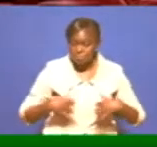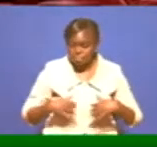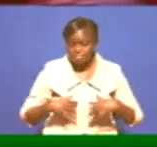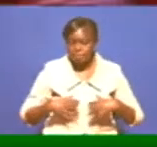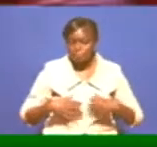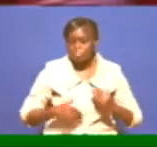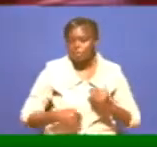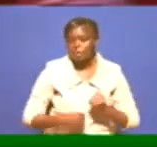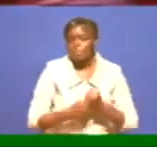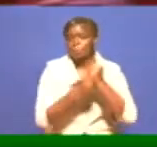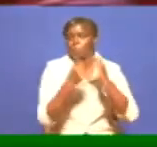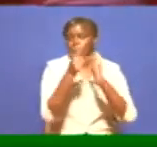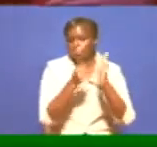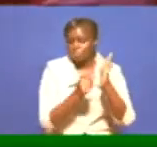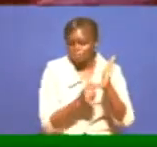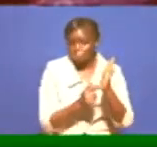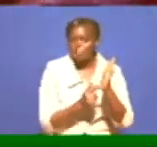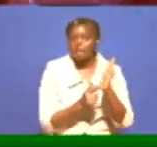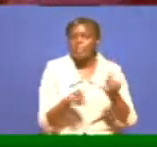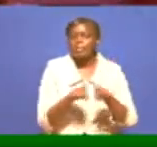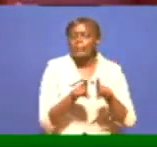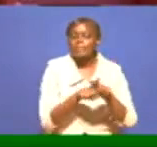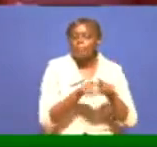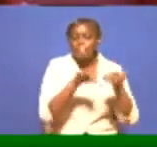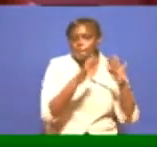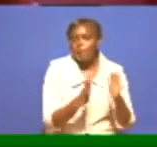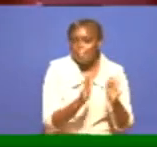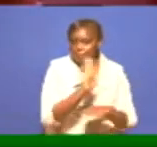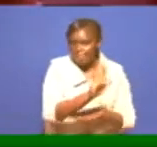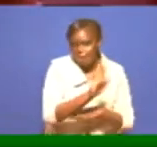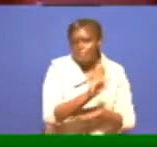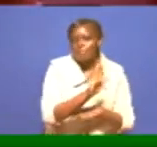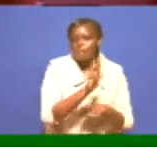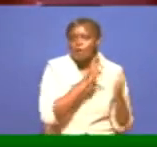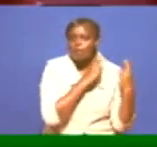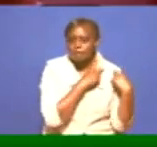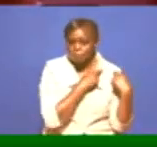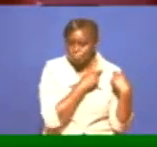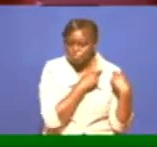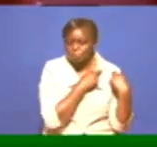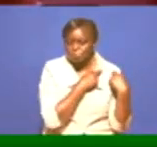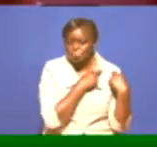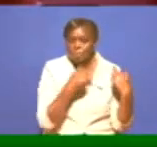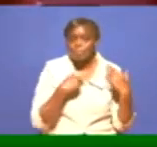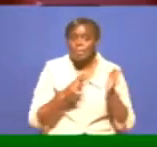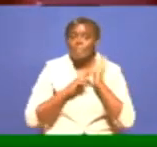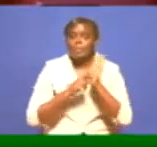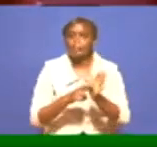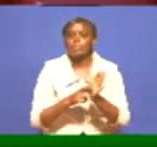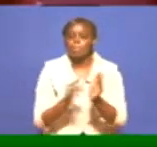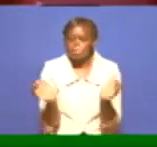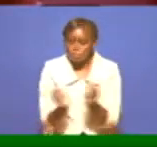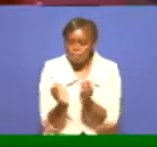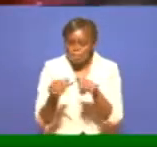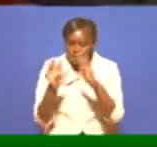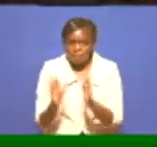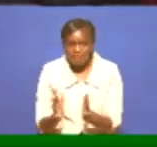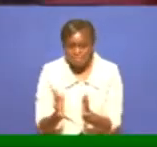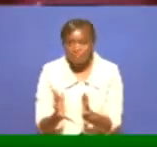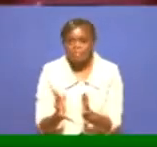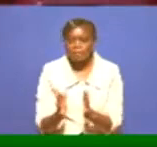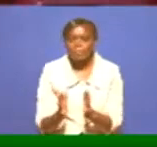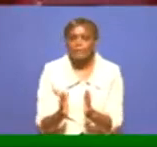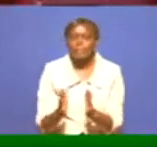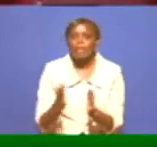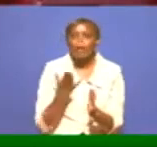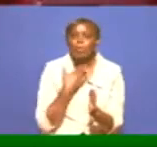contributed are largely the large-scale farmers. But I represent here majority of small-scale farmers, Mr. Speaker, and